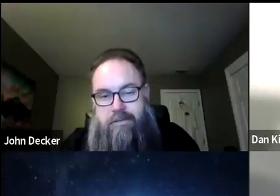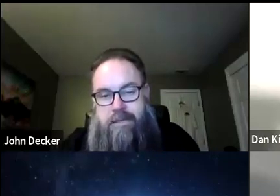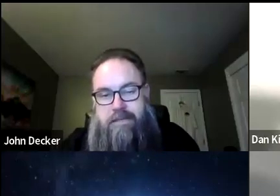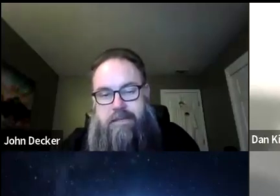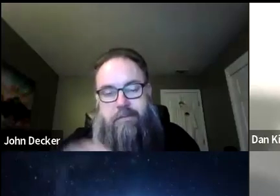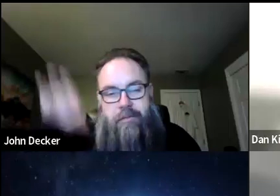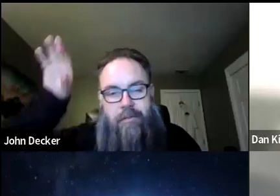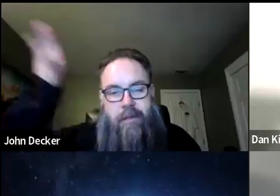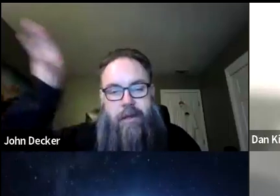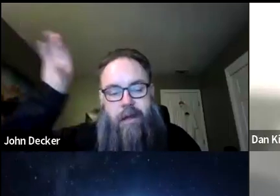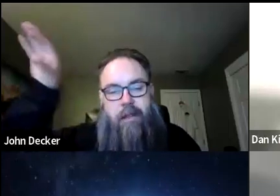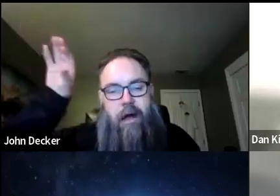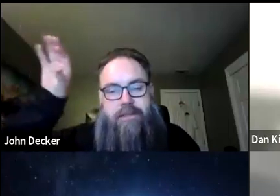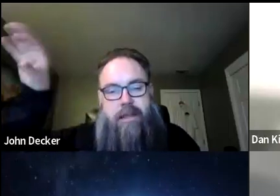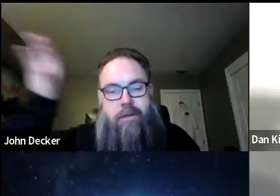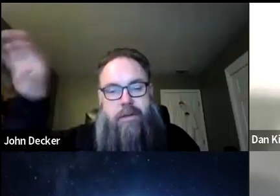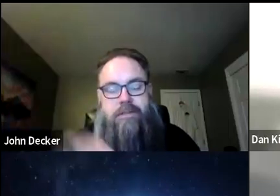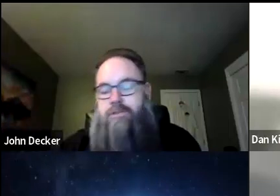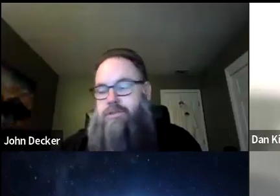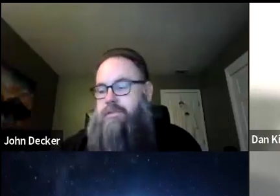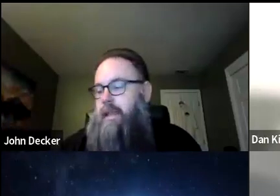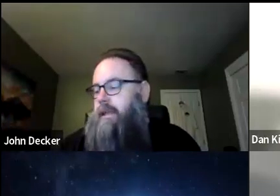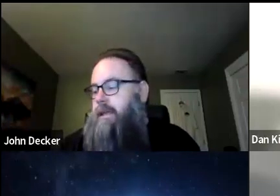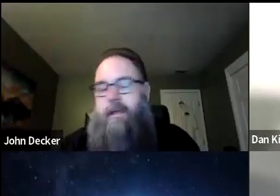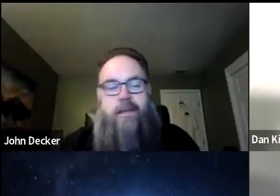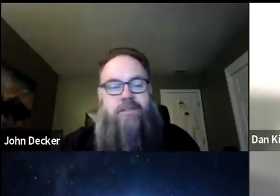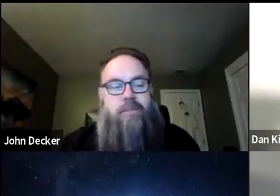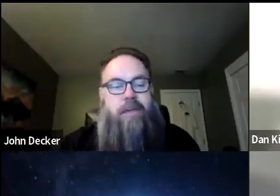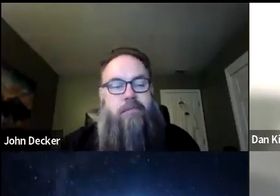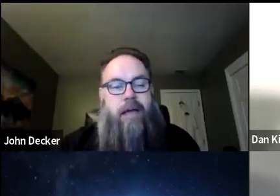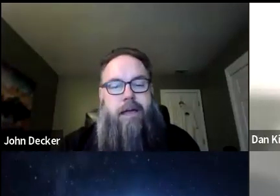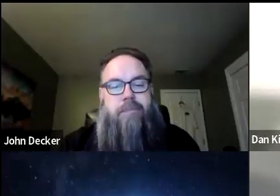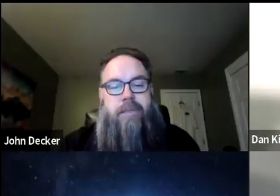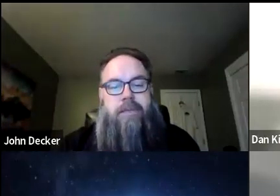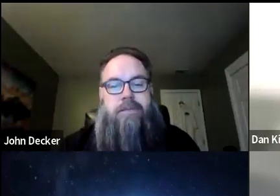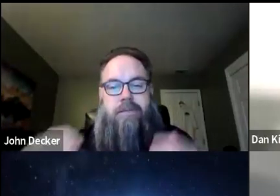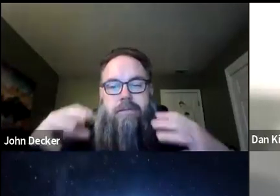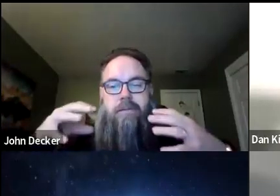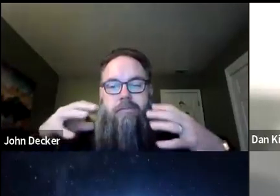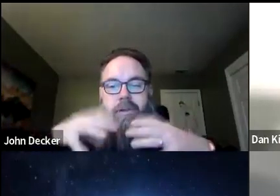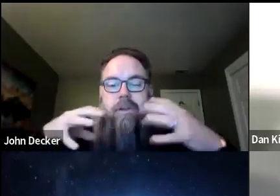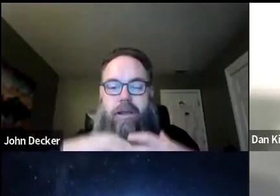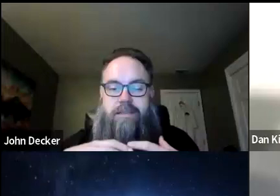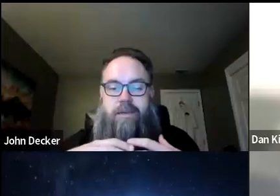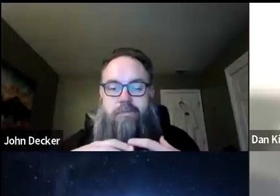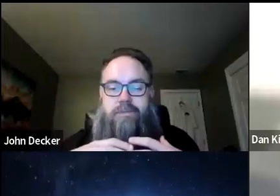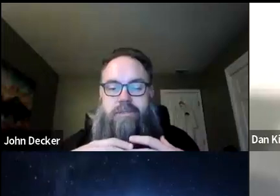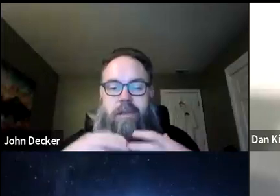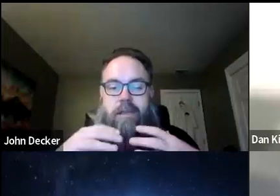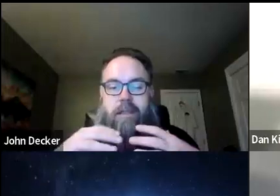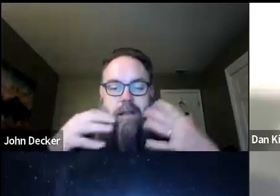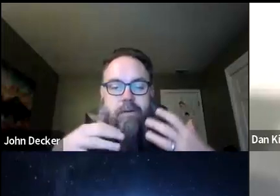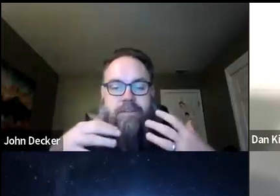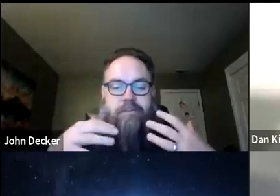some of those cases, coming from a locked setting or an institutional setting. So being able to have these community crisis